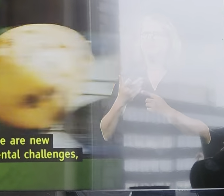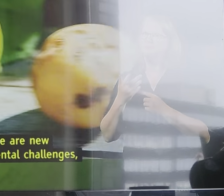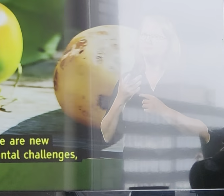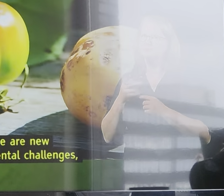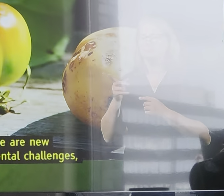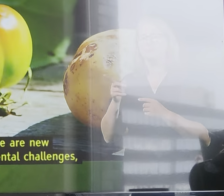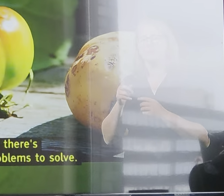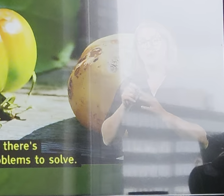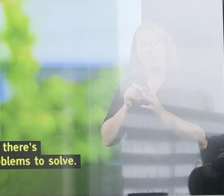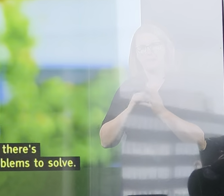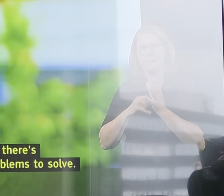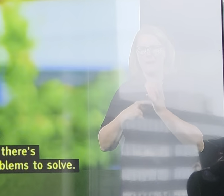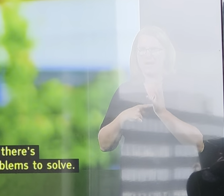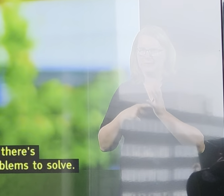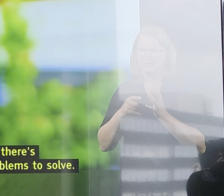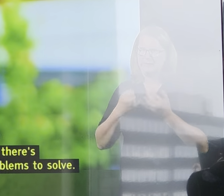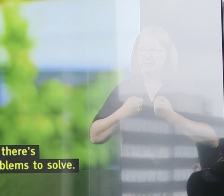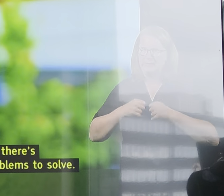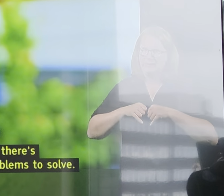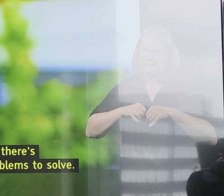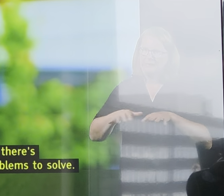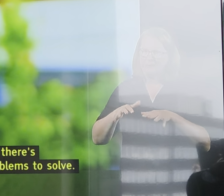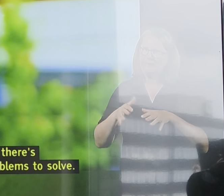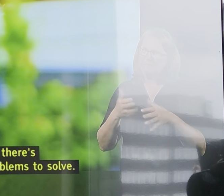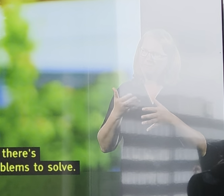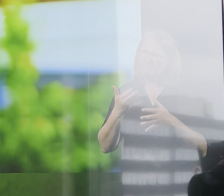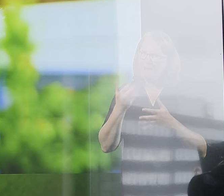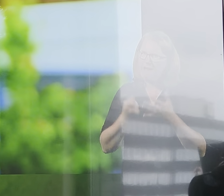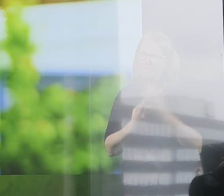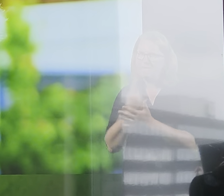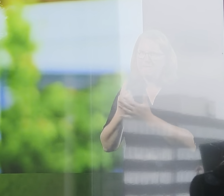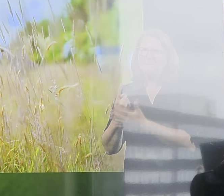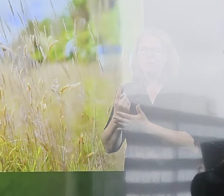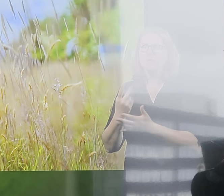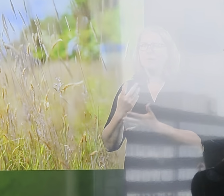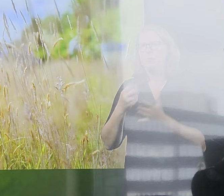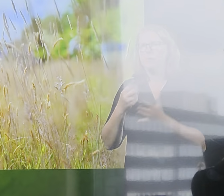environmental challenges, so there's always problems to solve.